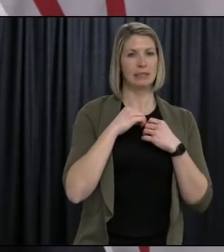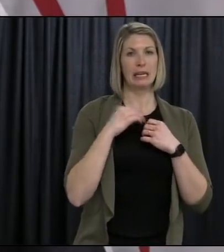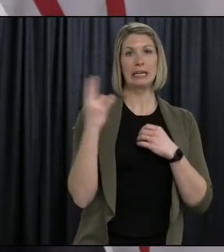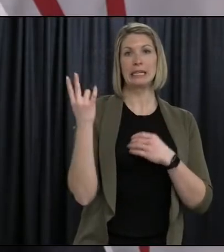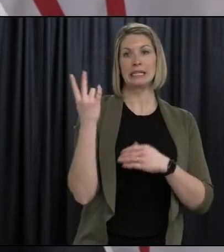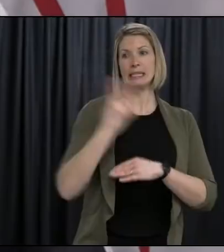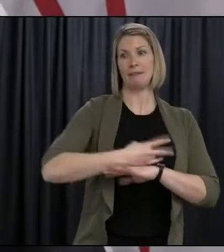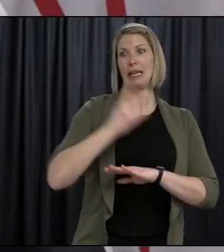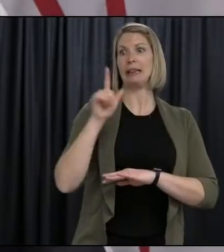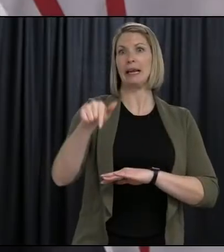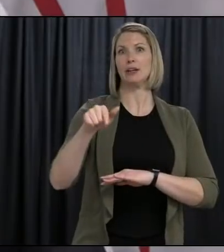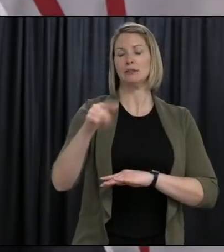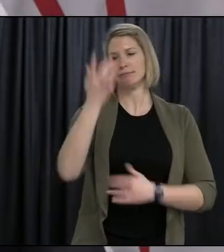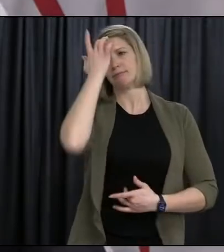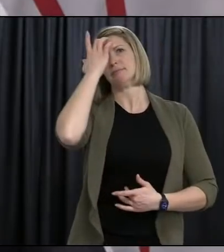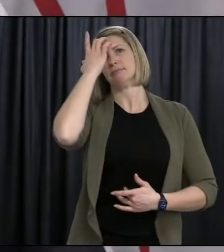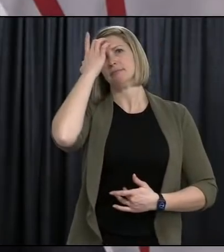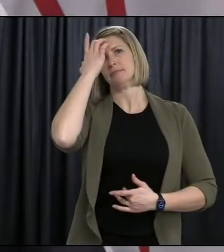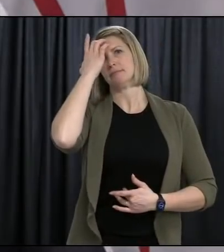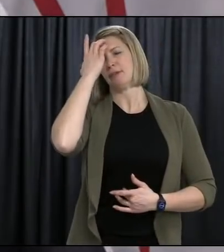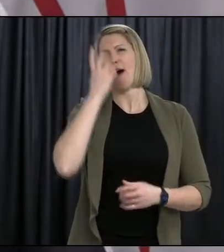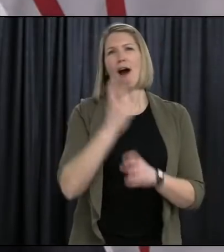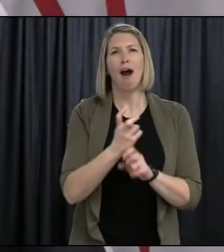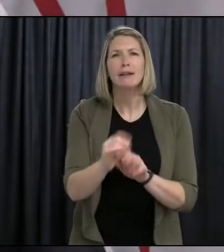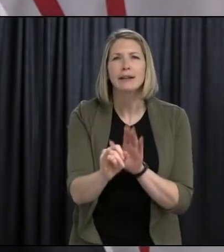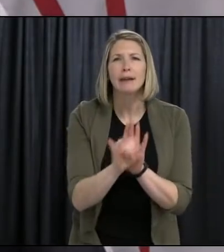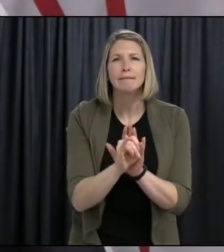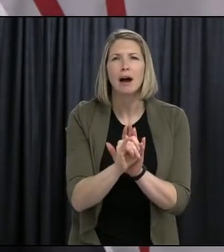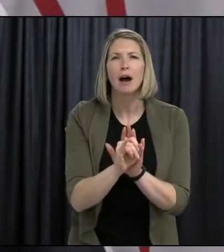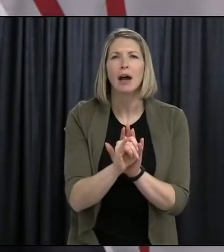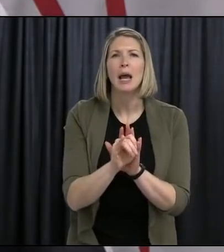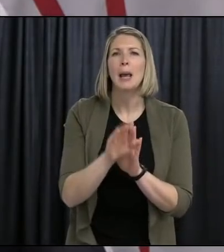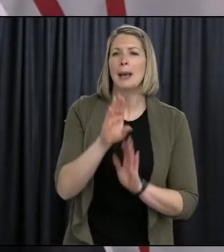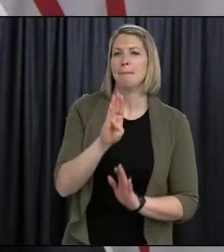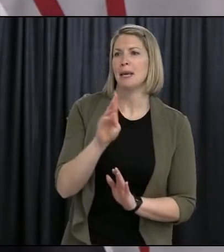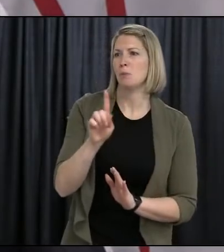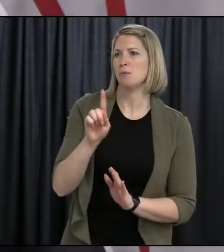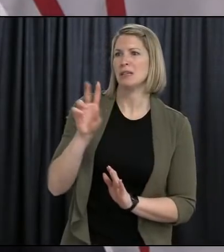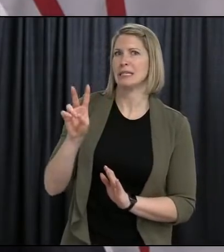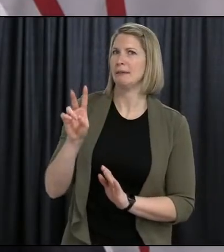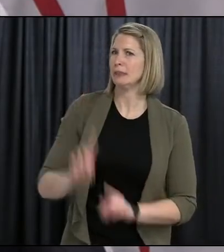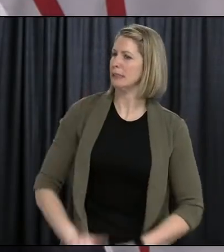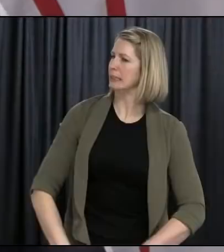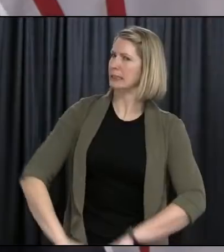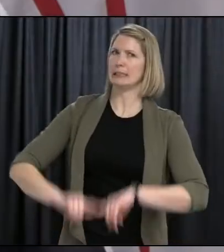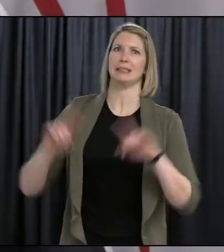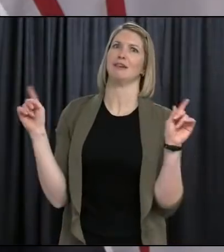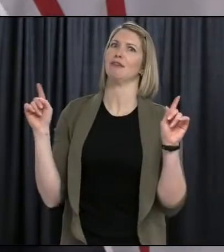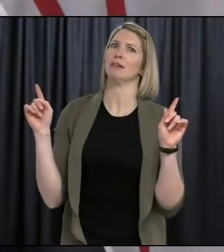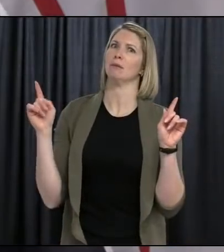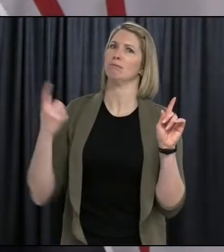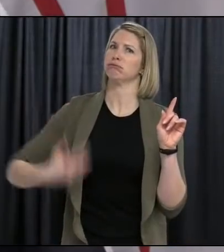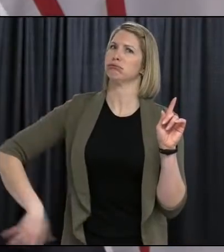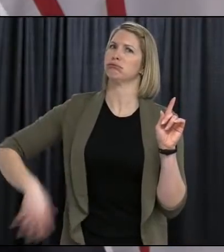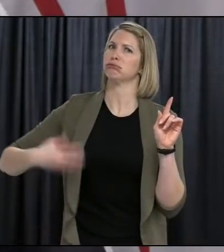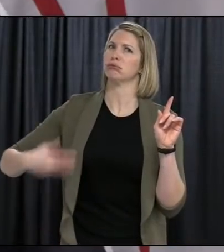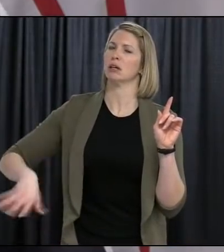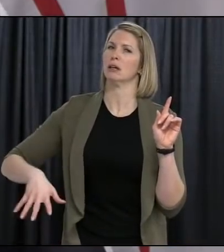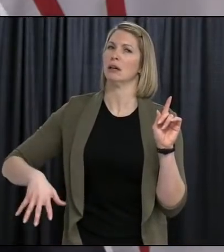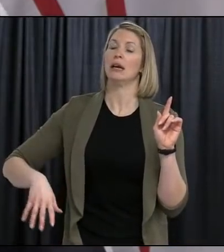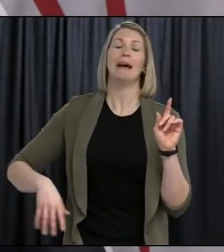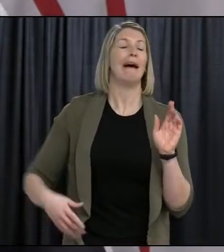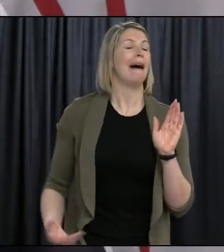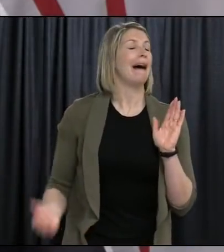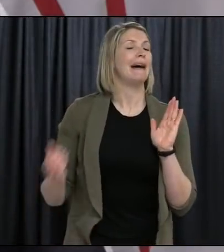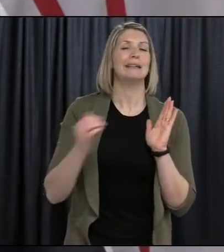But certainly, this variant is it's a game changer, as I've said before. So we have to, as we've said from the